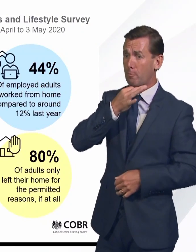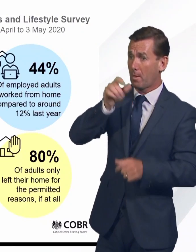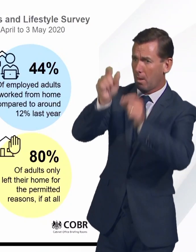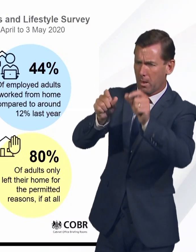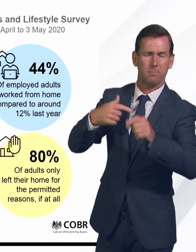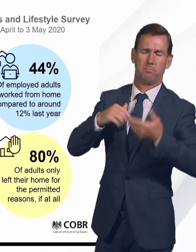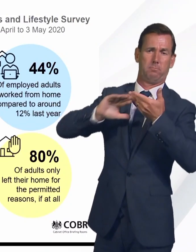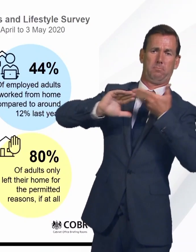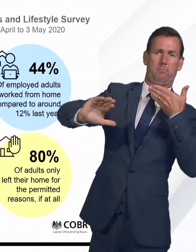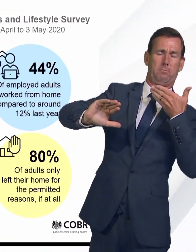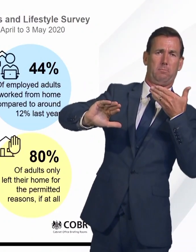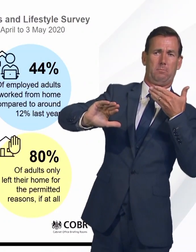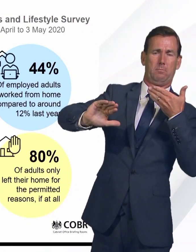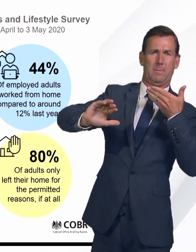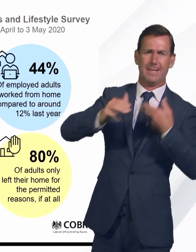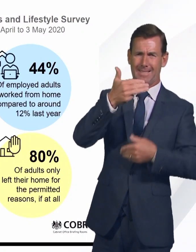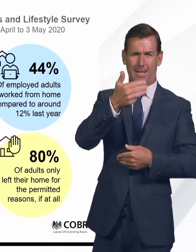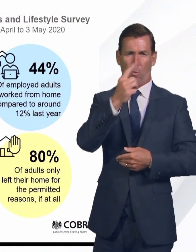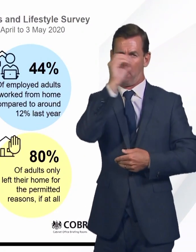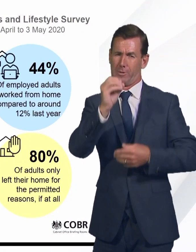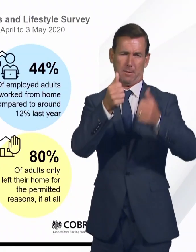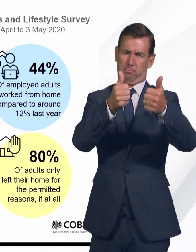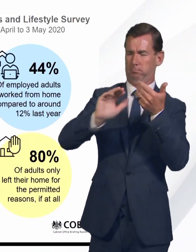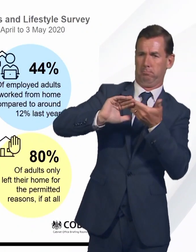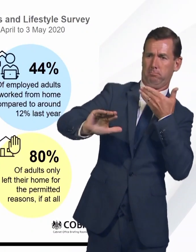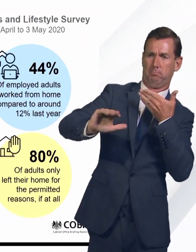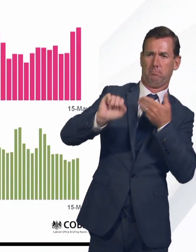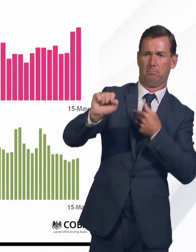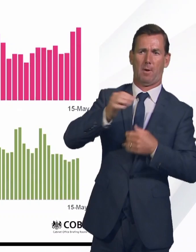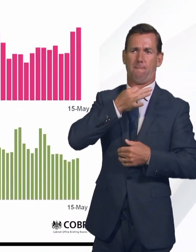keep each other and the vulnerable people safe. Next slide, please.